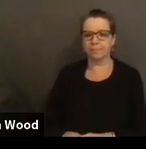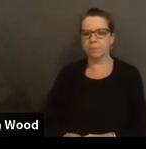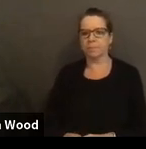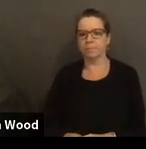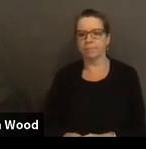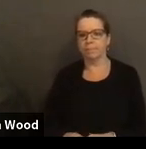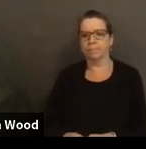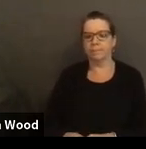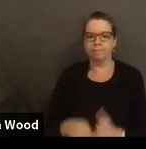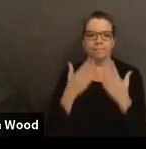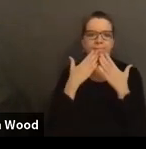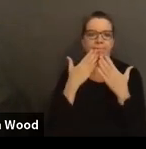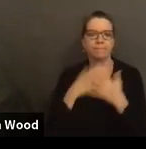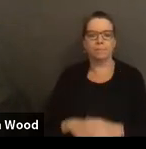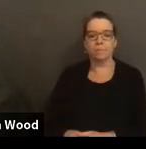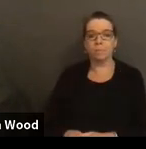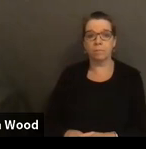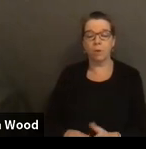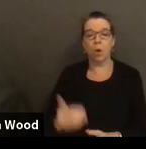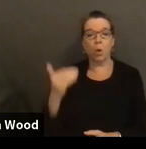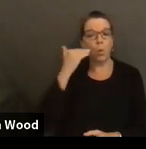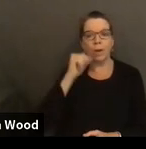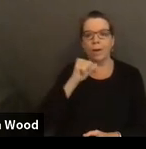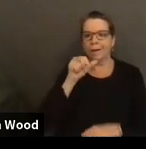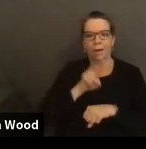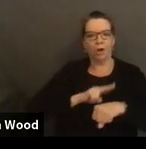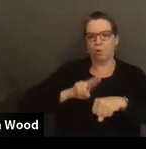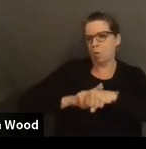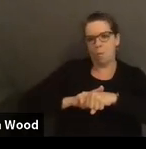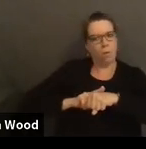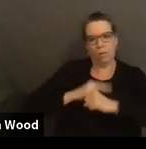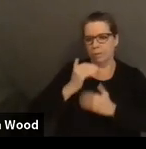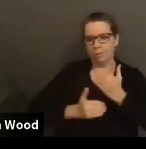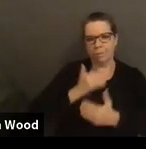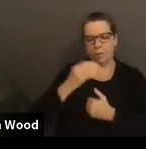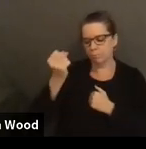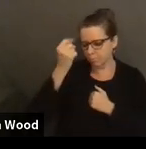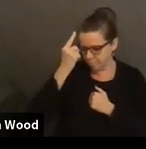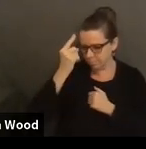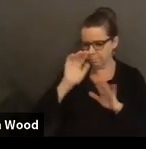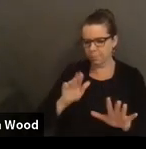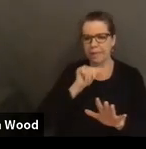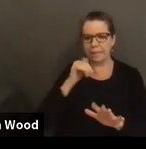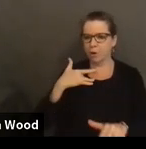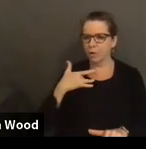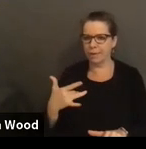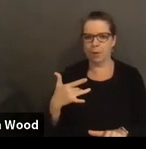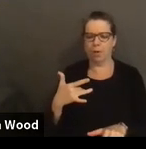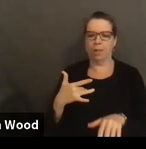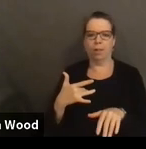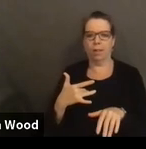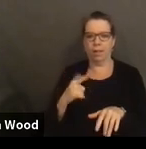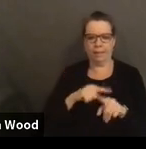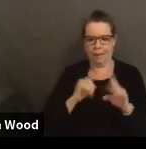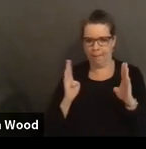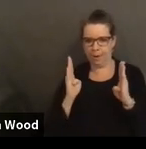Thanks, Melissa. And again, we know that this is not a normal adoption process and that this is not a typical time period under which